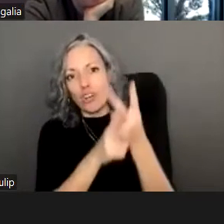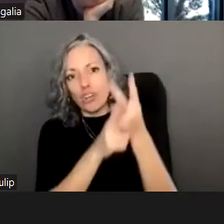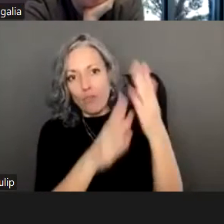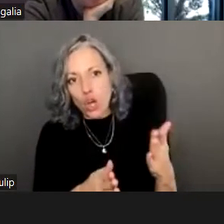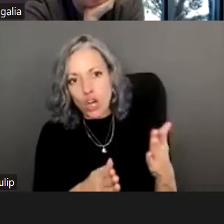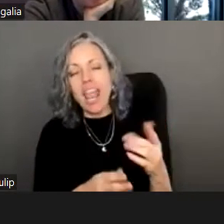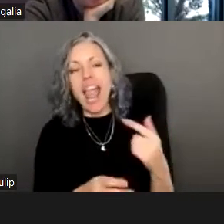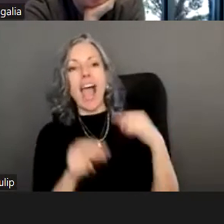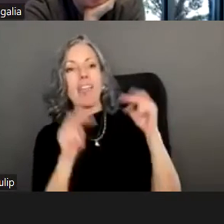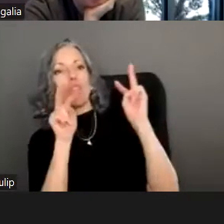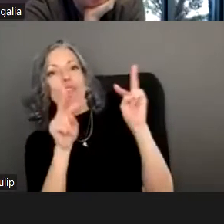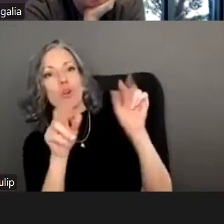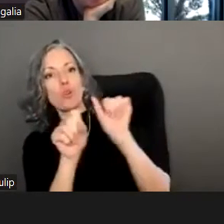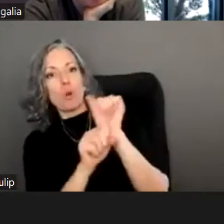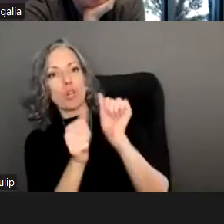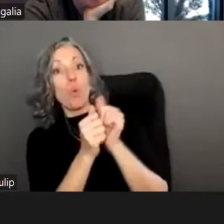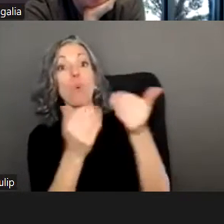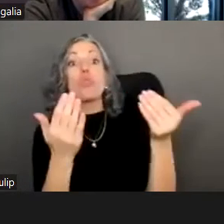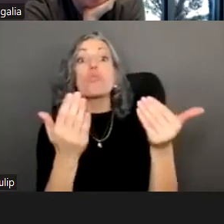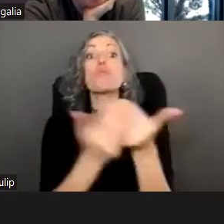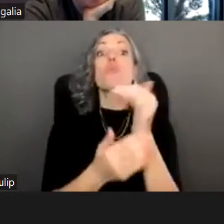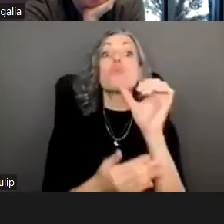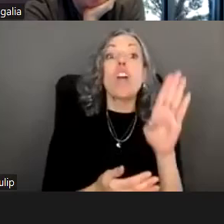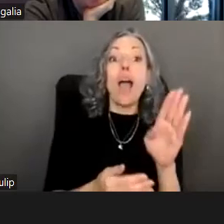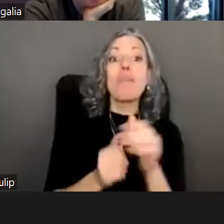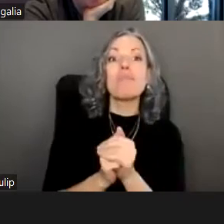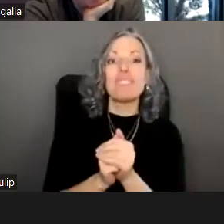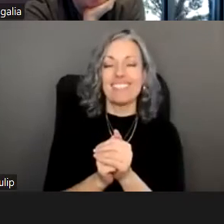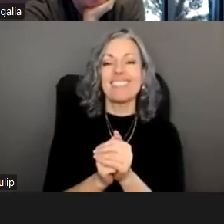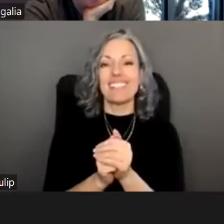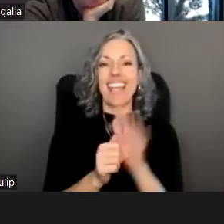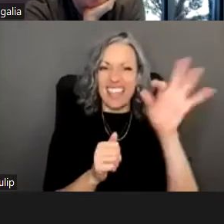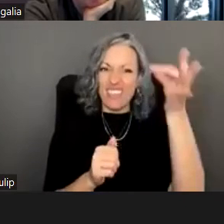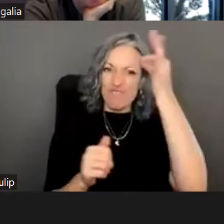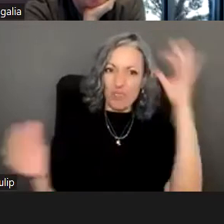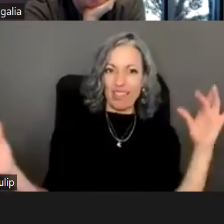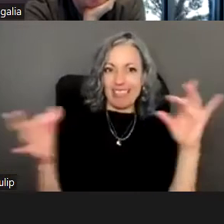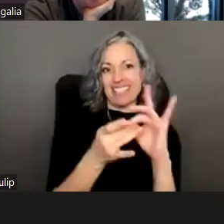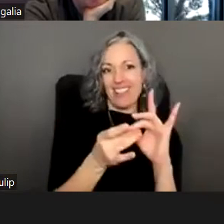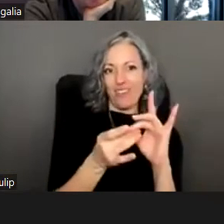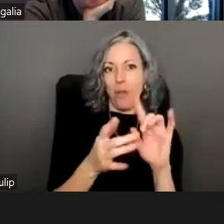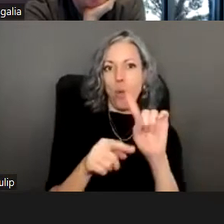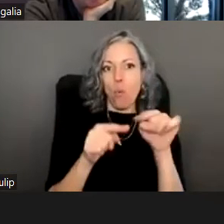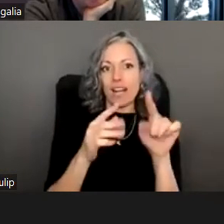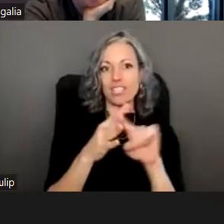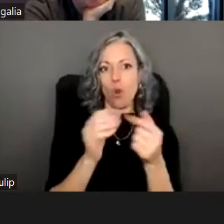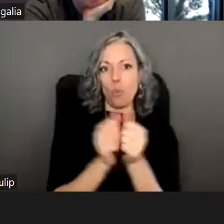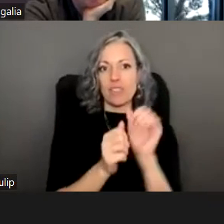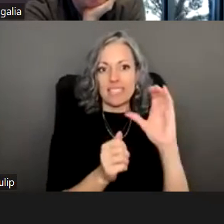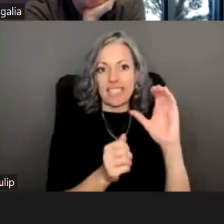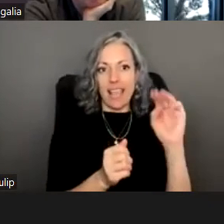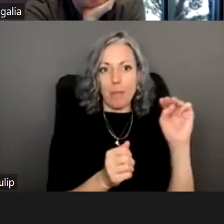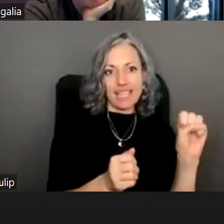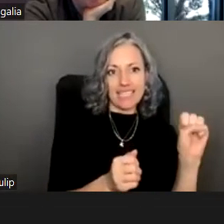I look forward to working with you in my new capacity as the federal liaison, when I start working for CMS as a